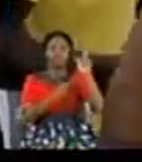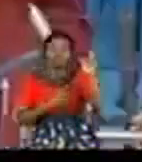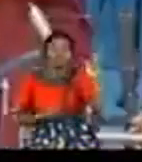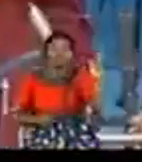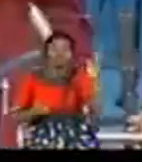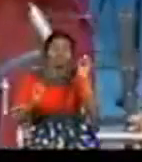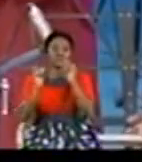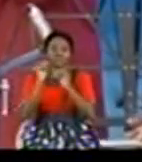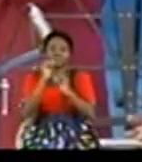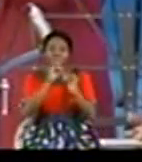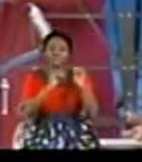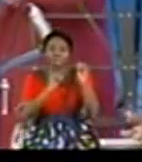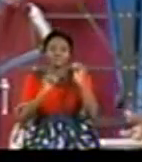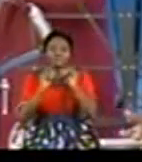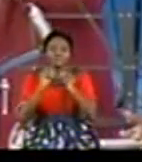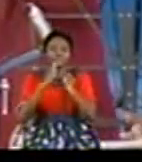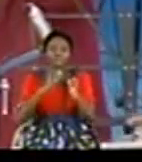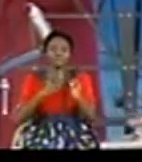lordy